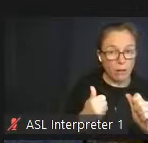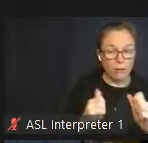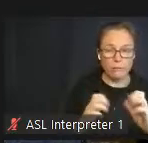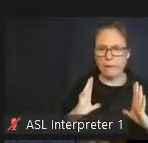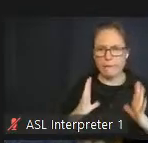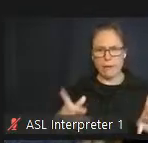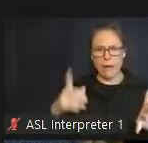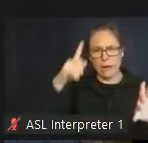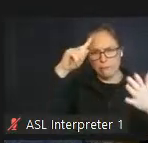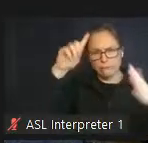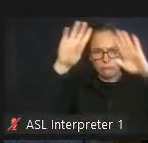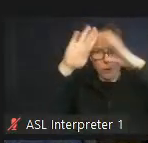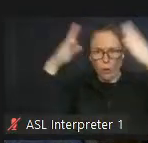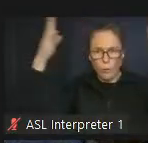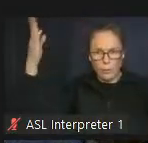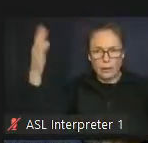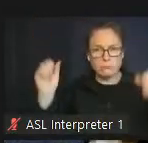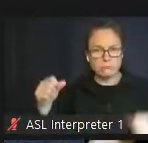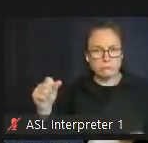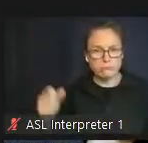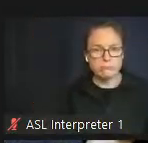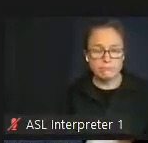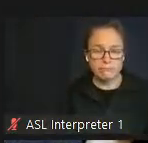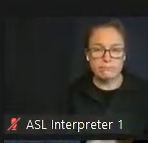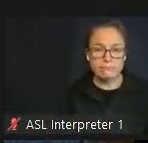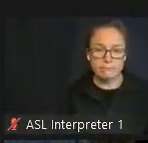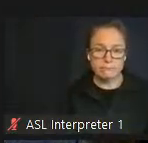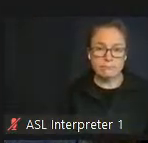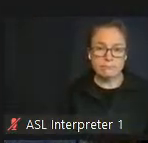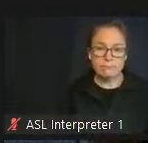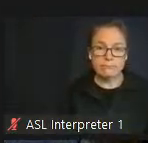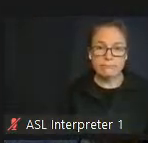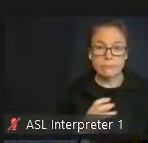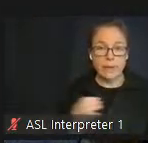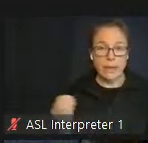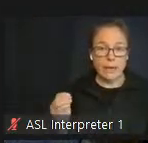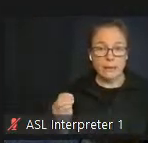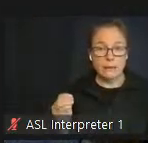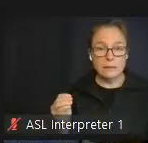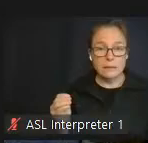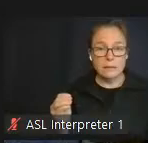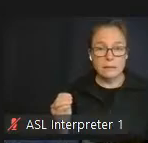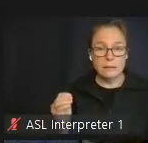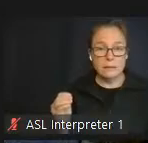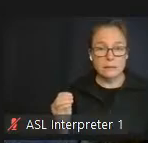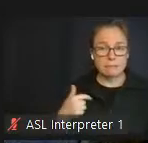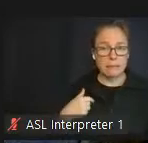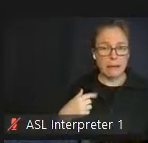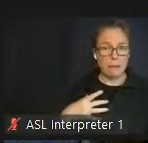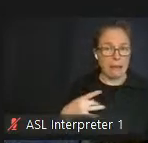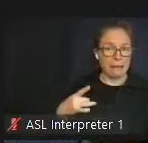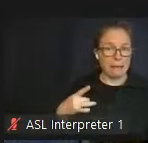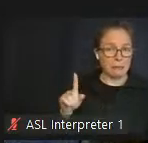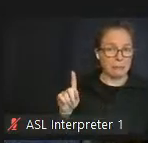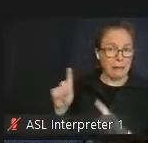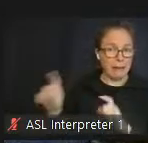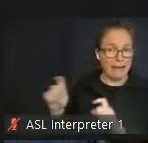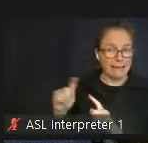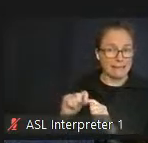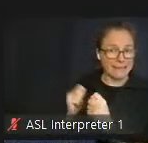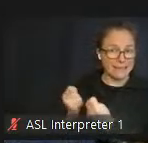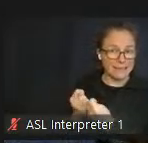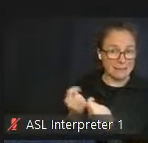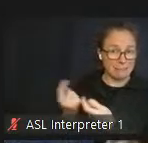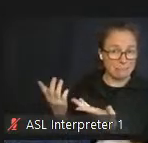that as well. And I would like to take the time to consult with the team and see how I can